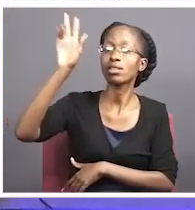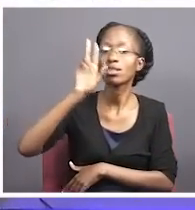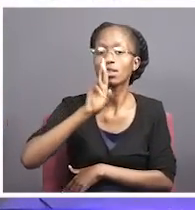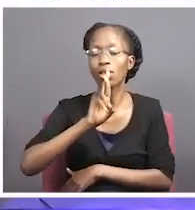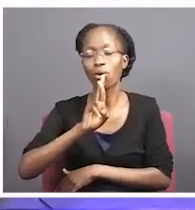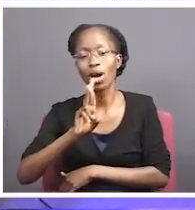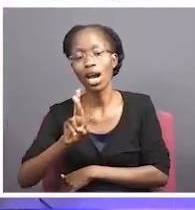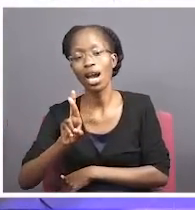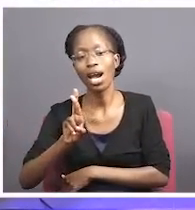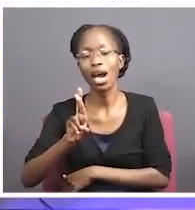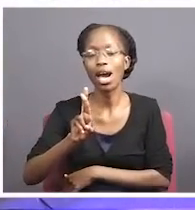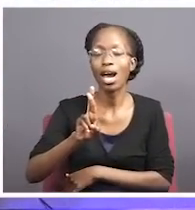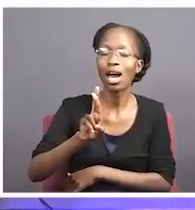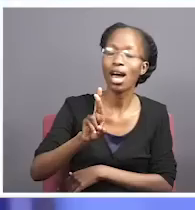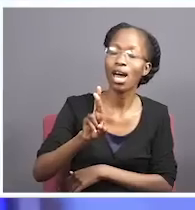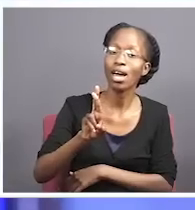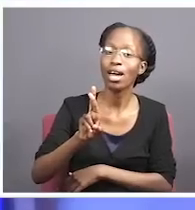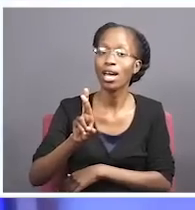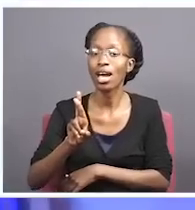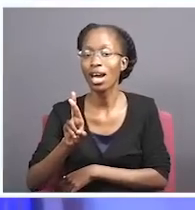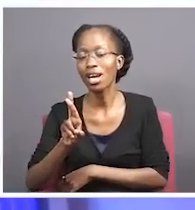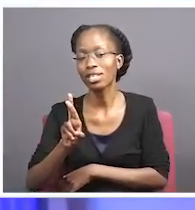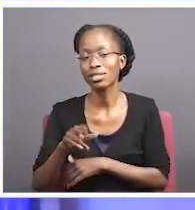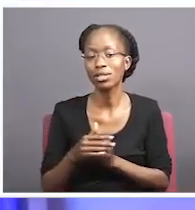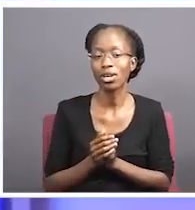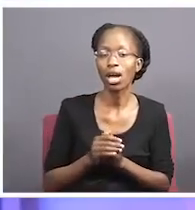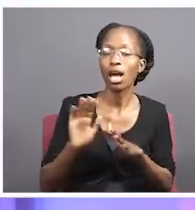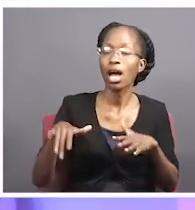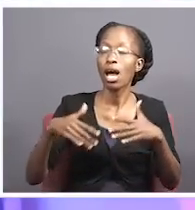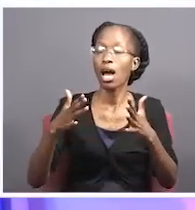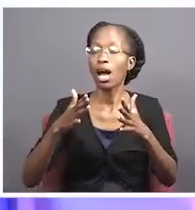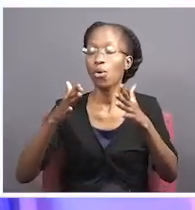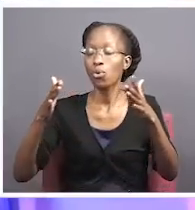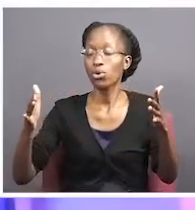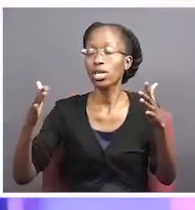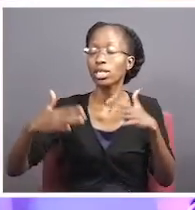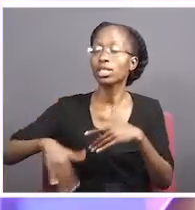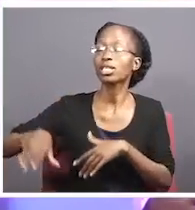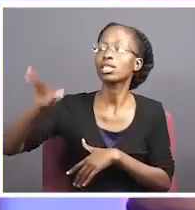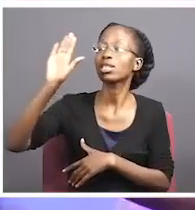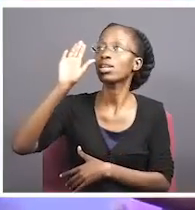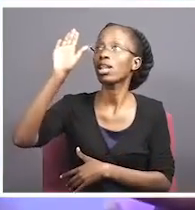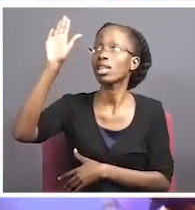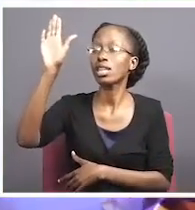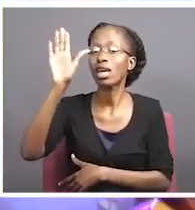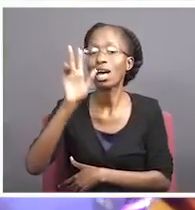How great thou art,